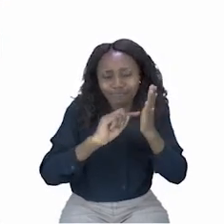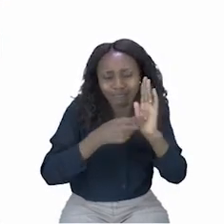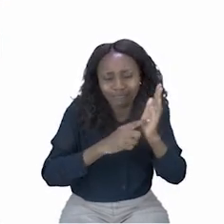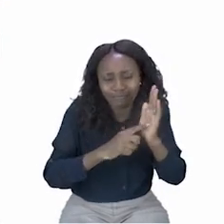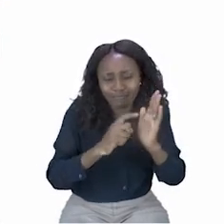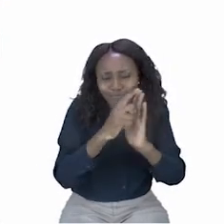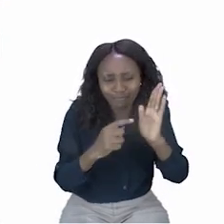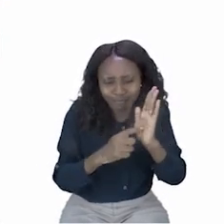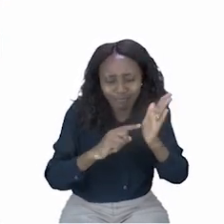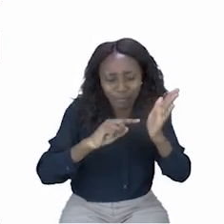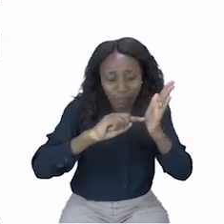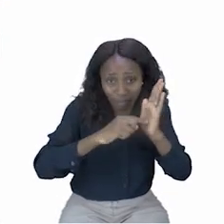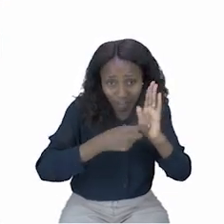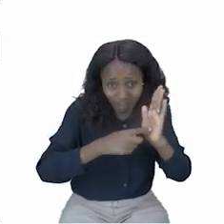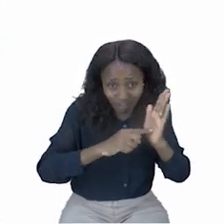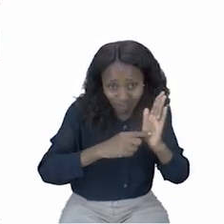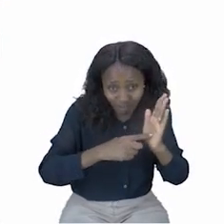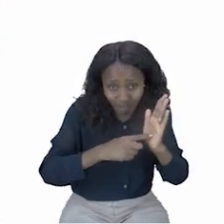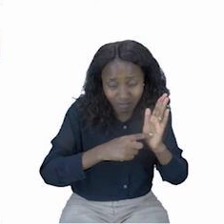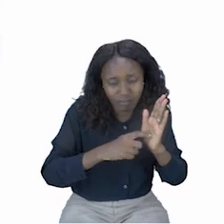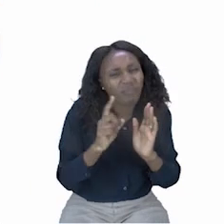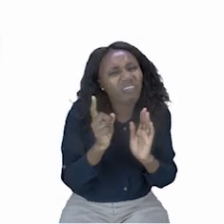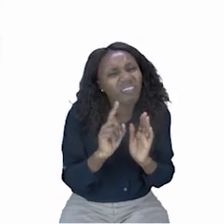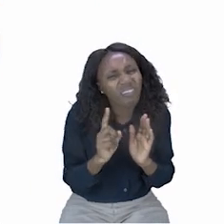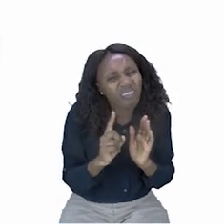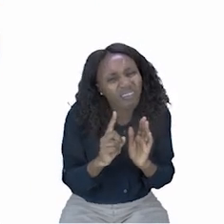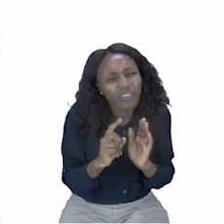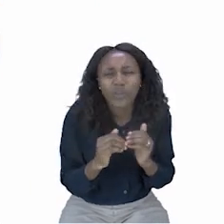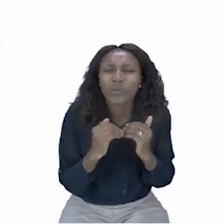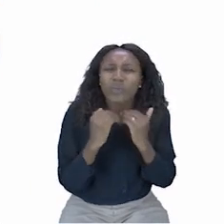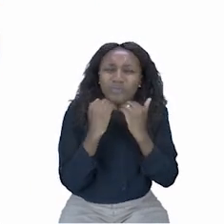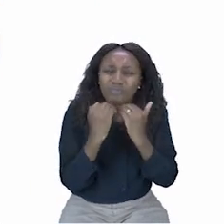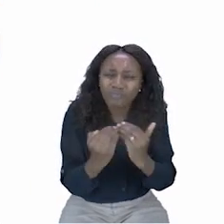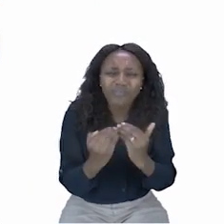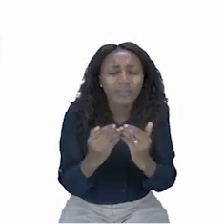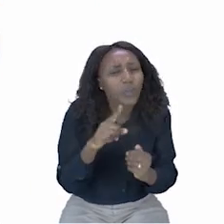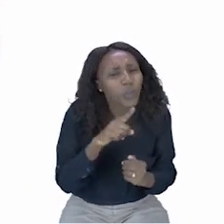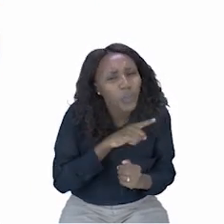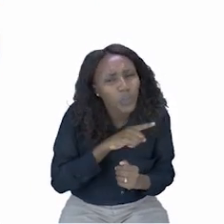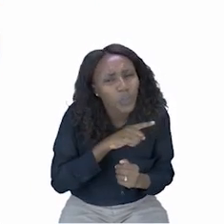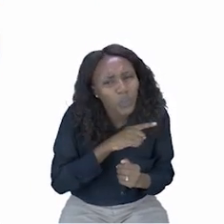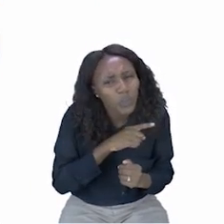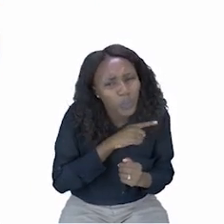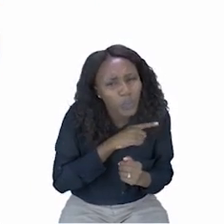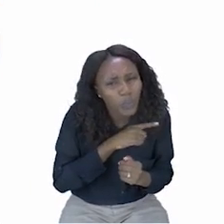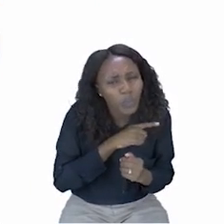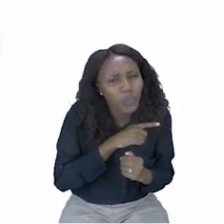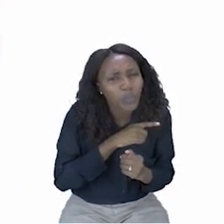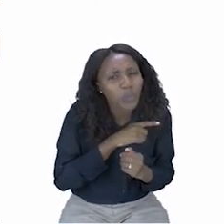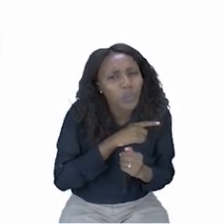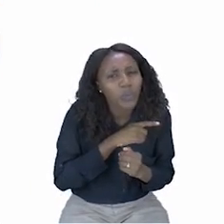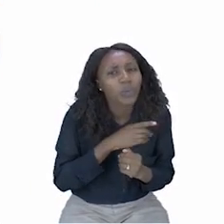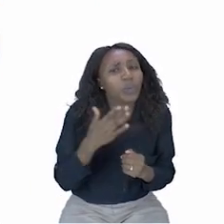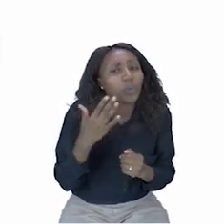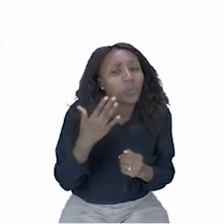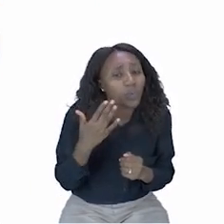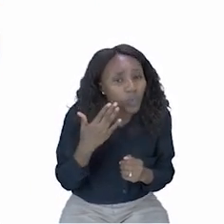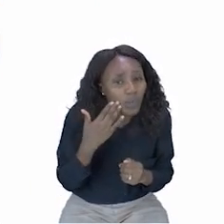marks. Now, punctuation marks are very important, grade 3s, because they help us